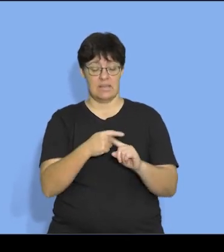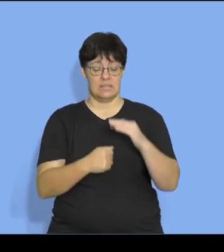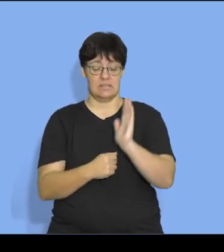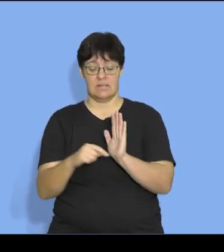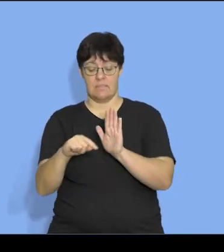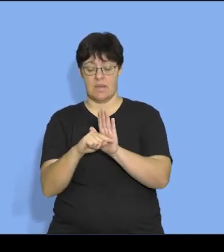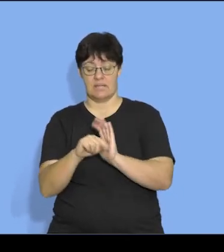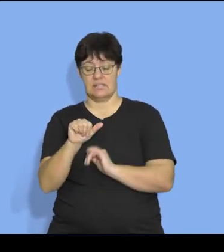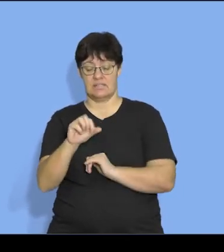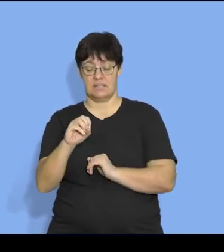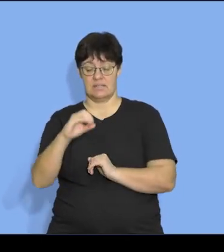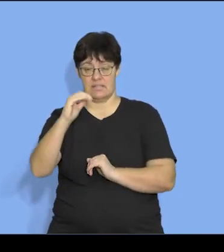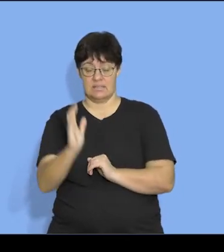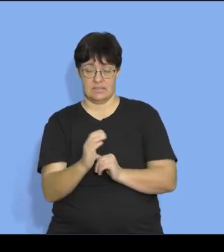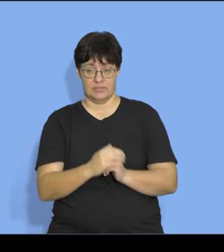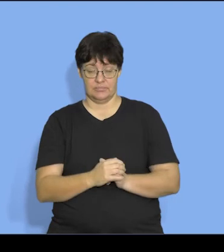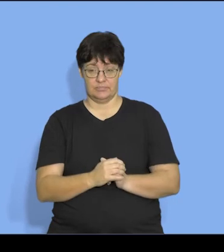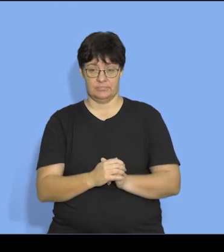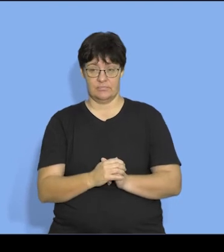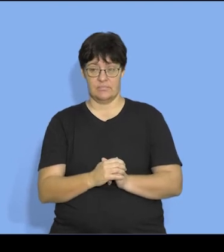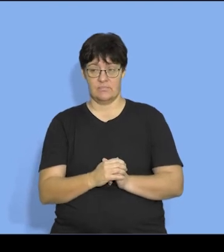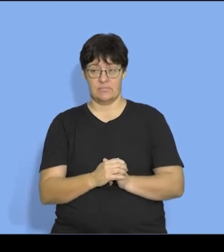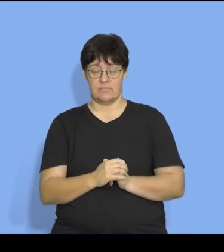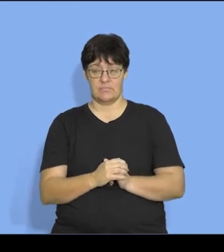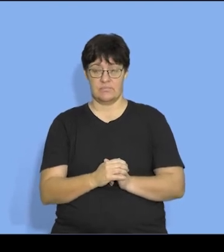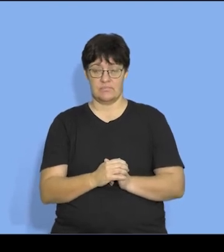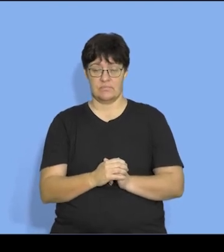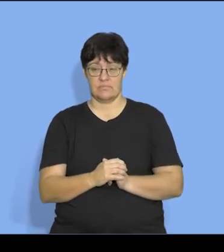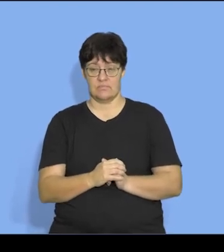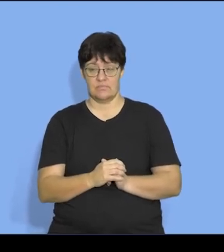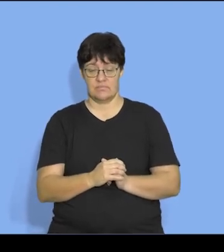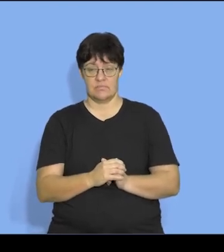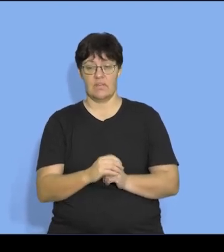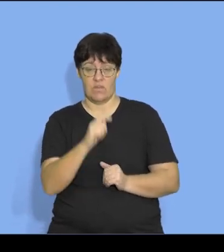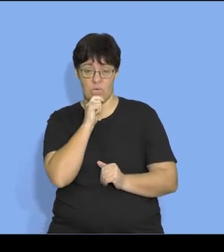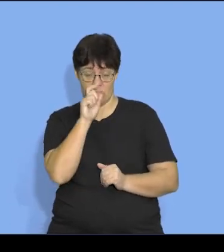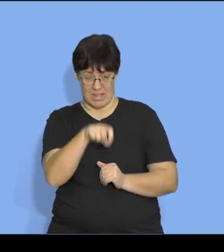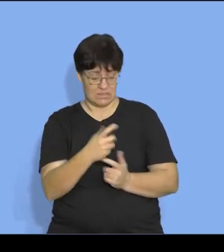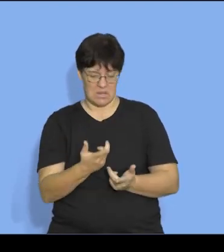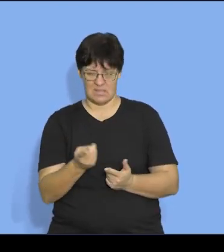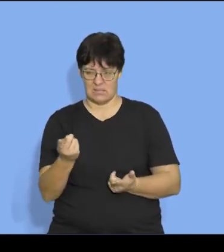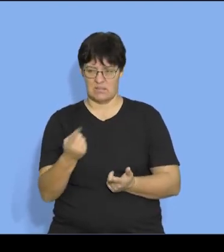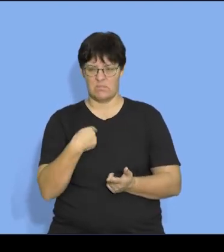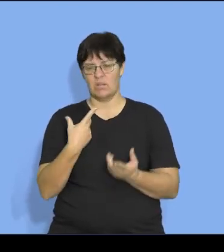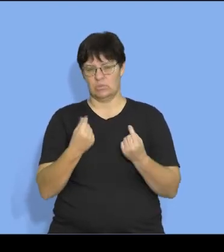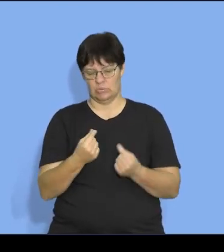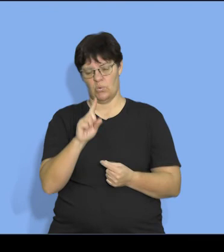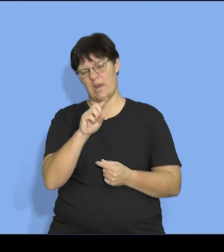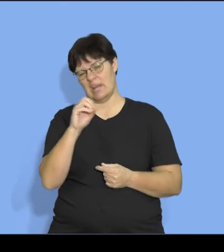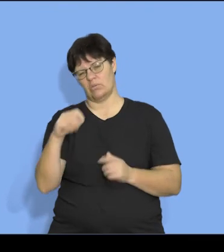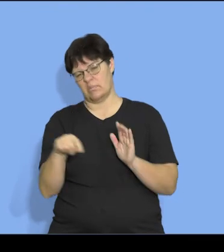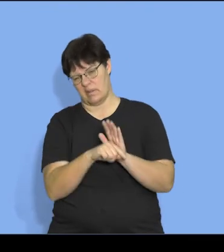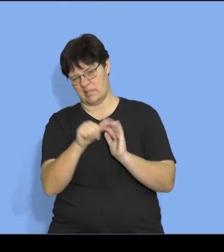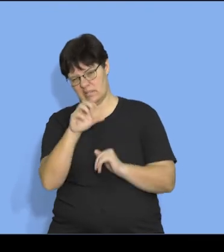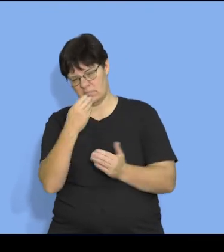plus minus 60. Now, if you need to use your calculators, use your calculators. I can do 100